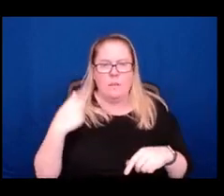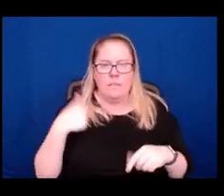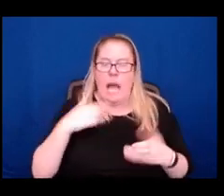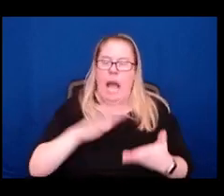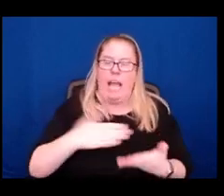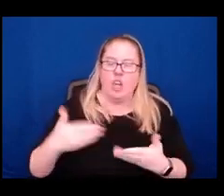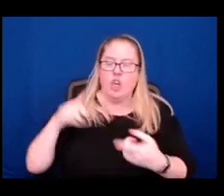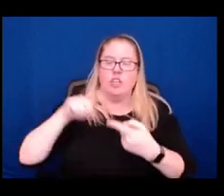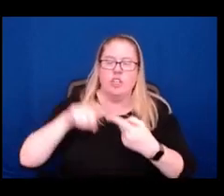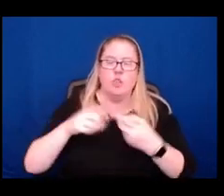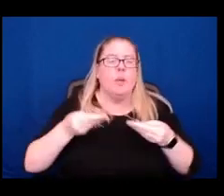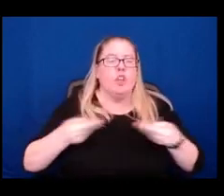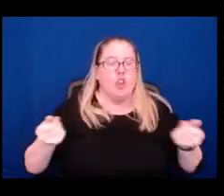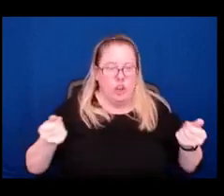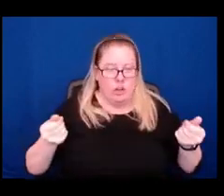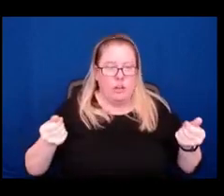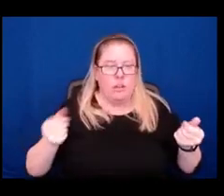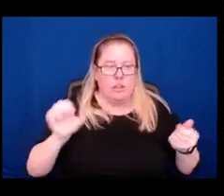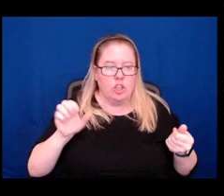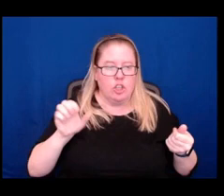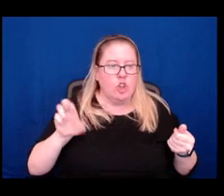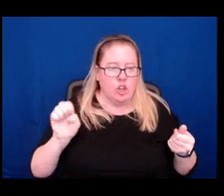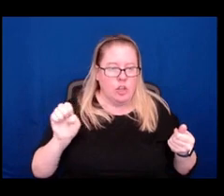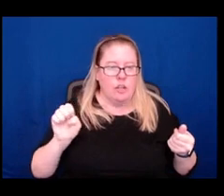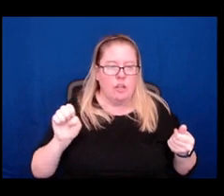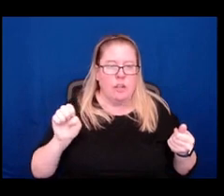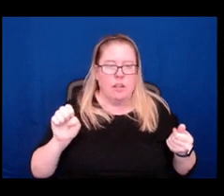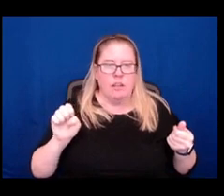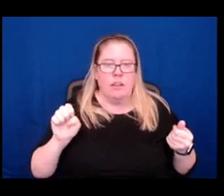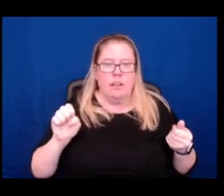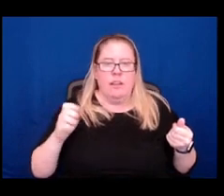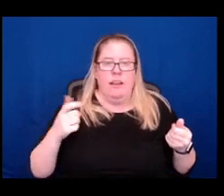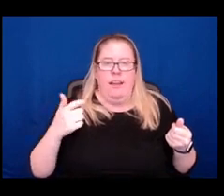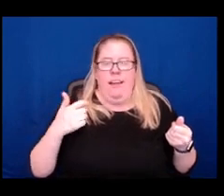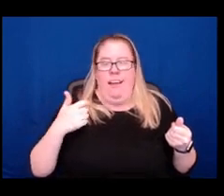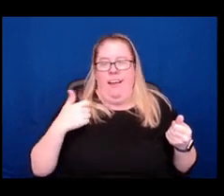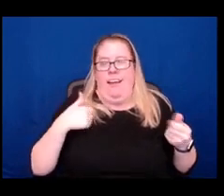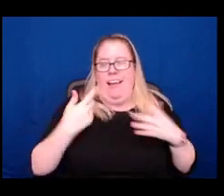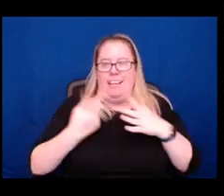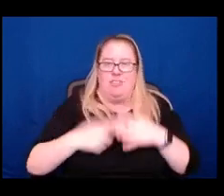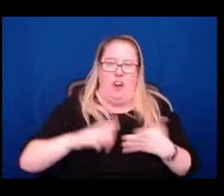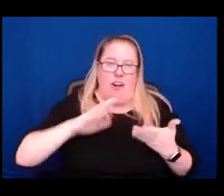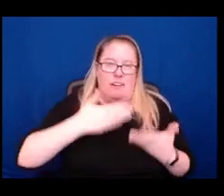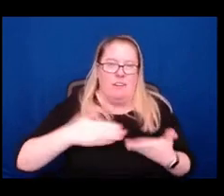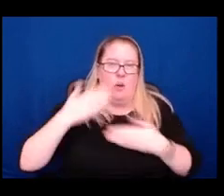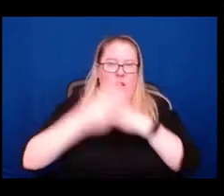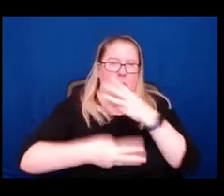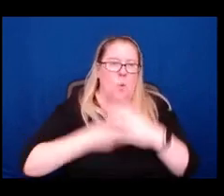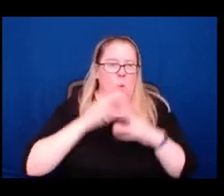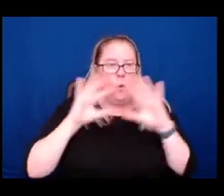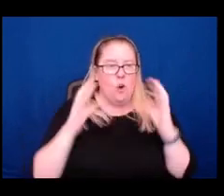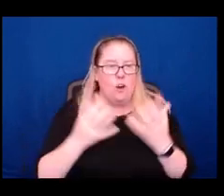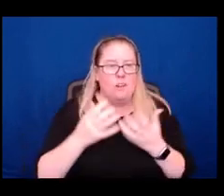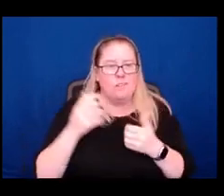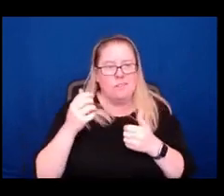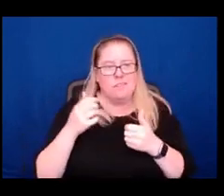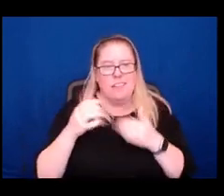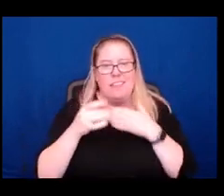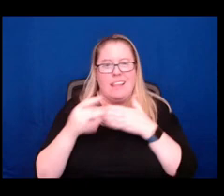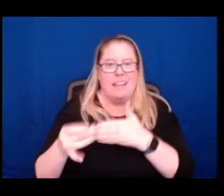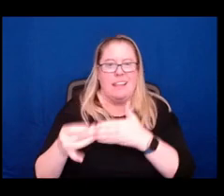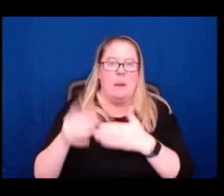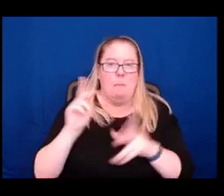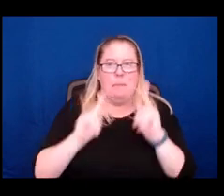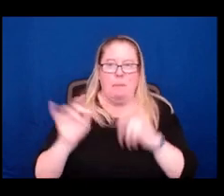cure. And I kind of came into the culinary world under the guidance of people